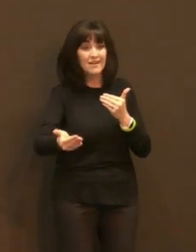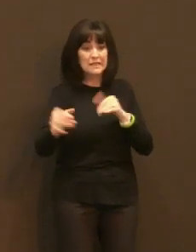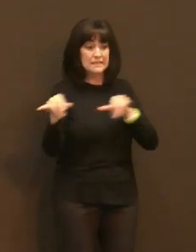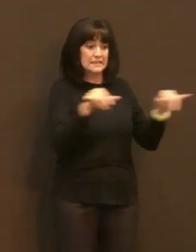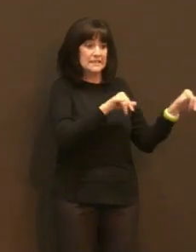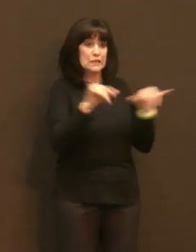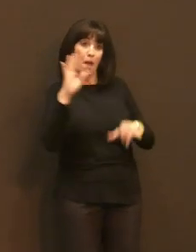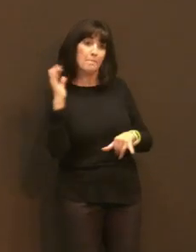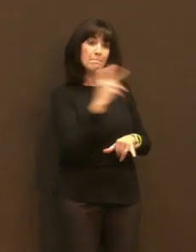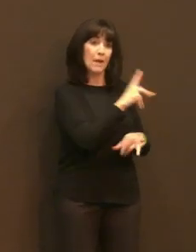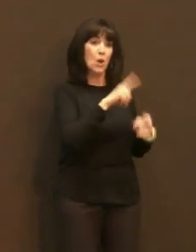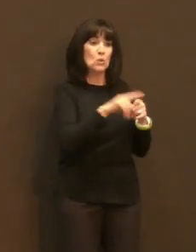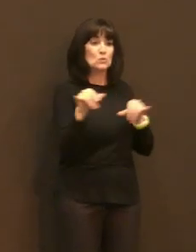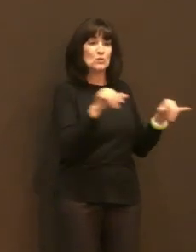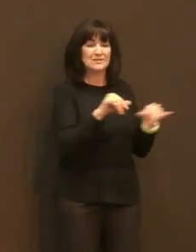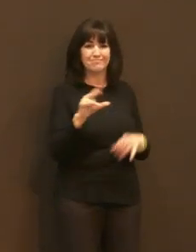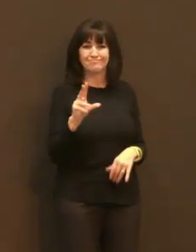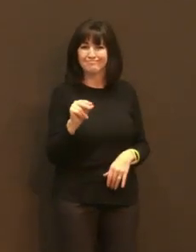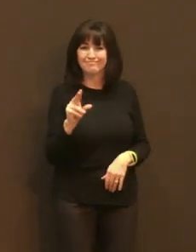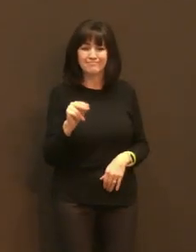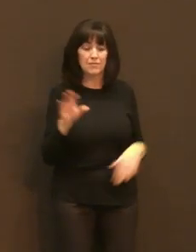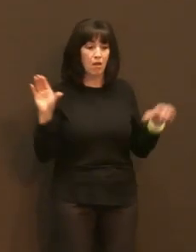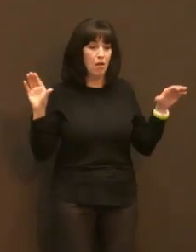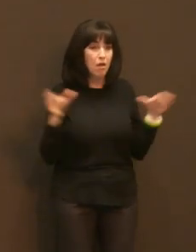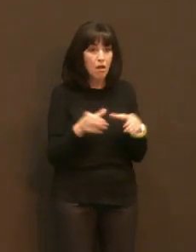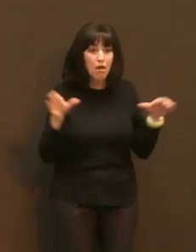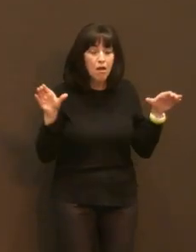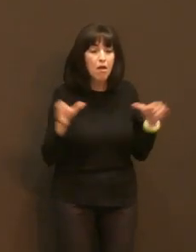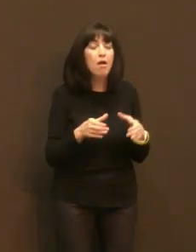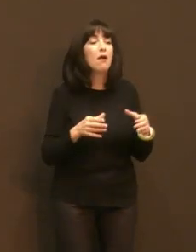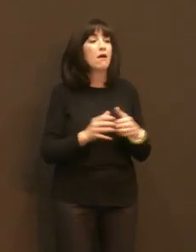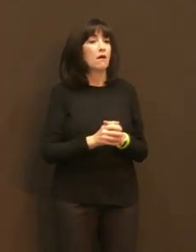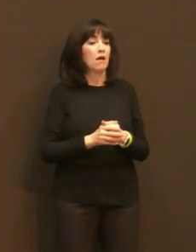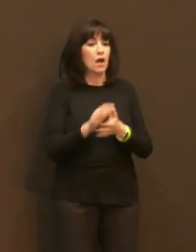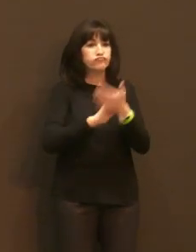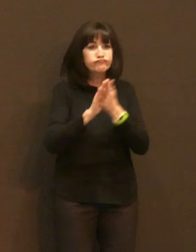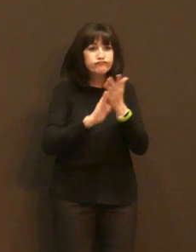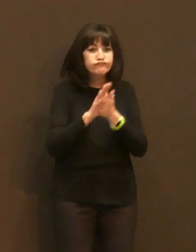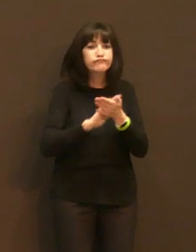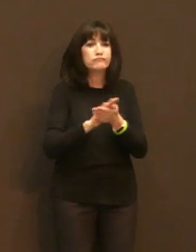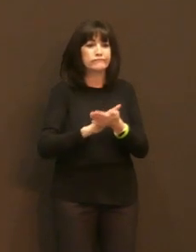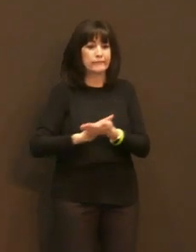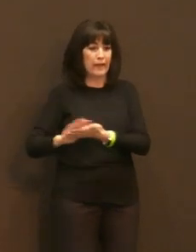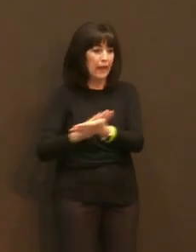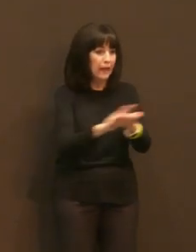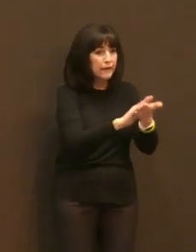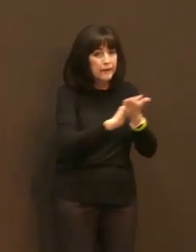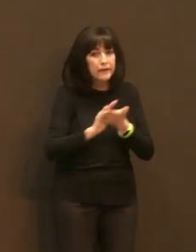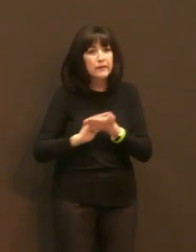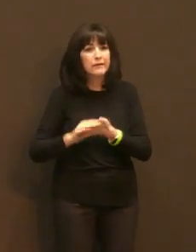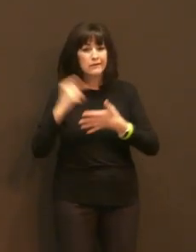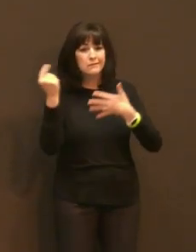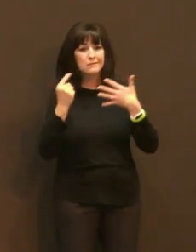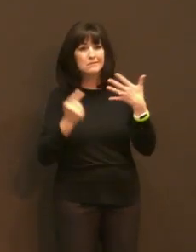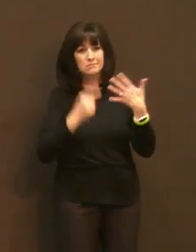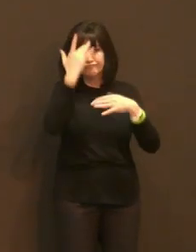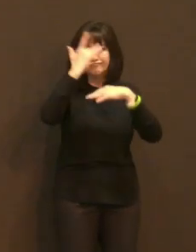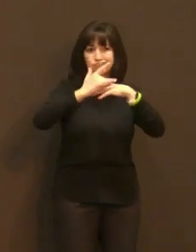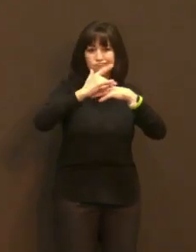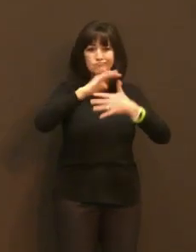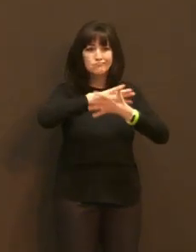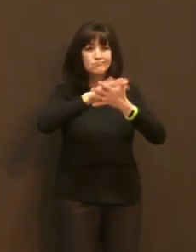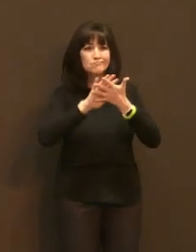limitation on large gatherings, appropriate hygiene. As long as that virus is out there without a vaccine or effective